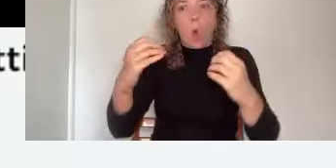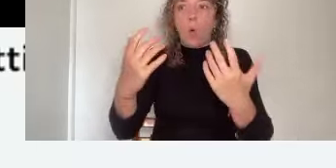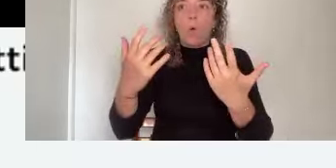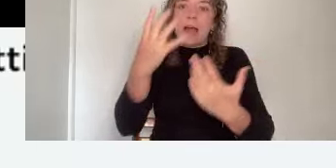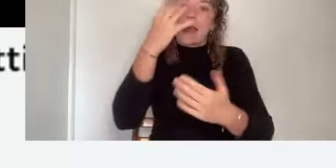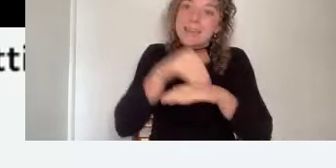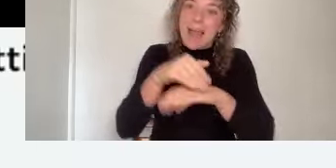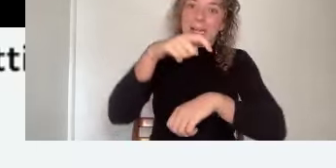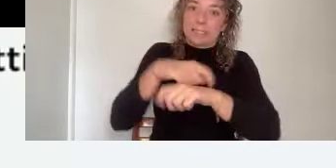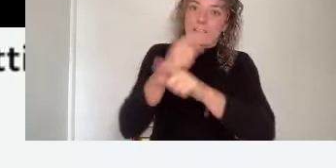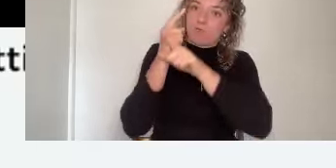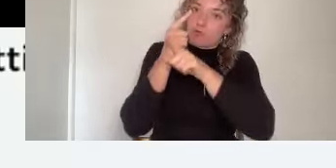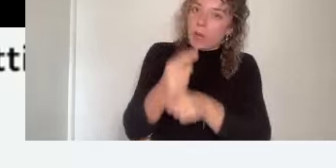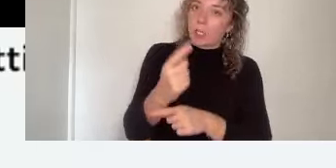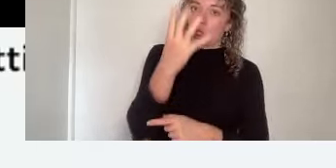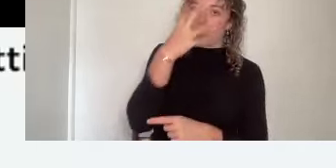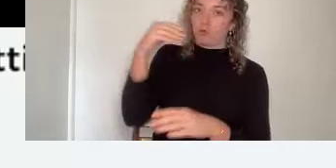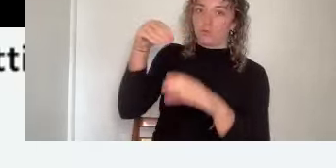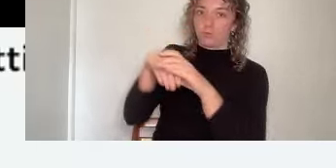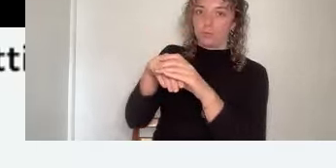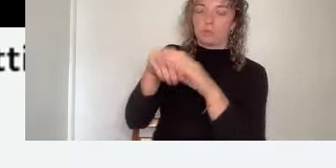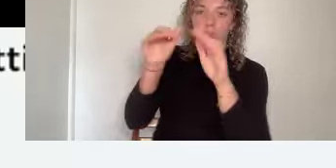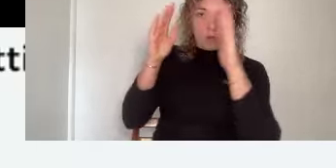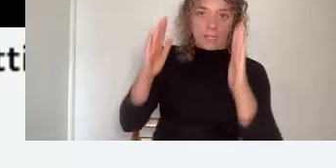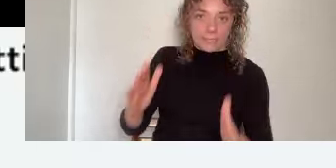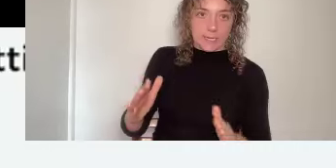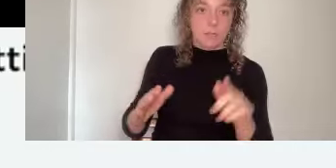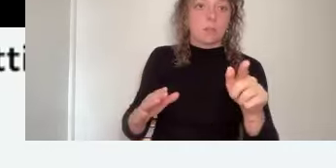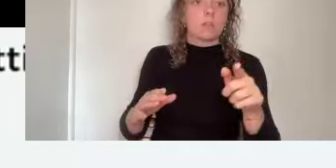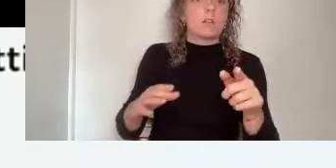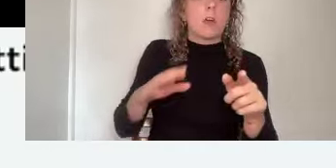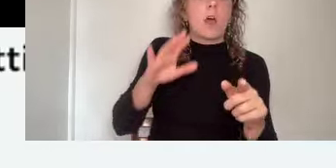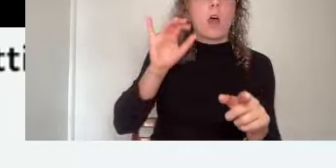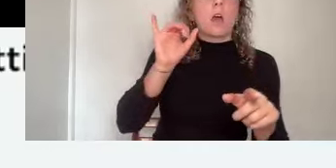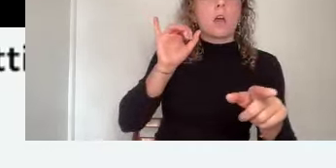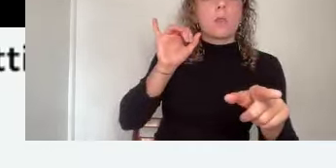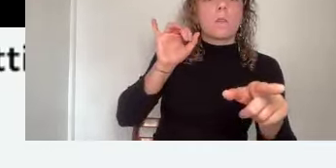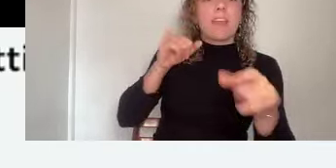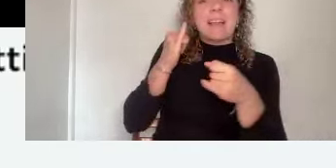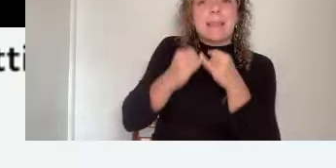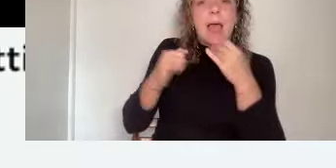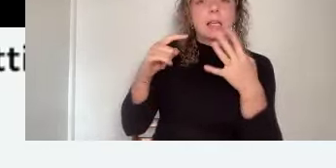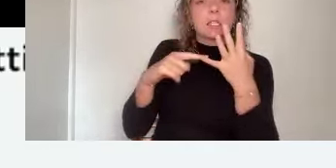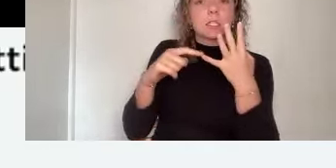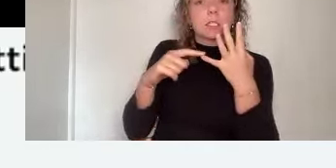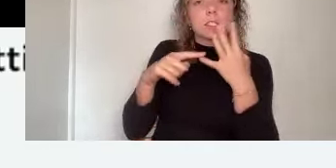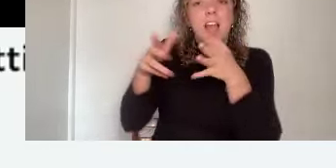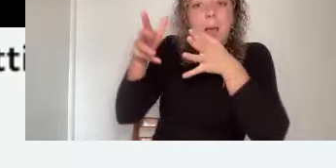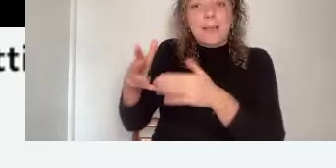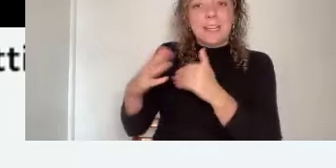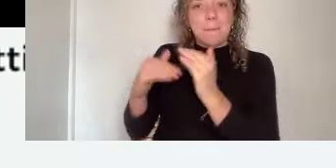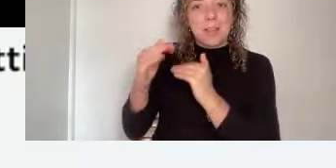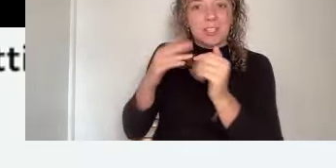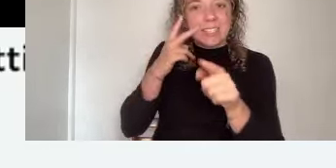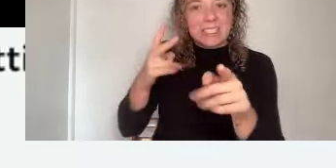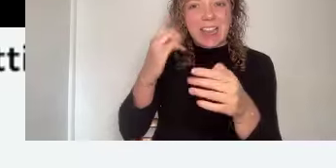But I have the categories on here. Cars and abandoned buildings, that will be that unsheltered category that was the last one on the slide. So that's